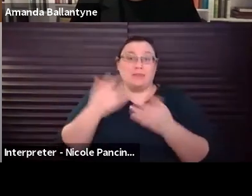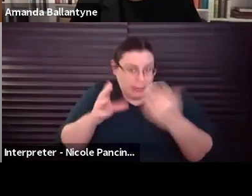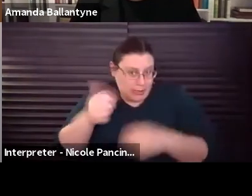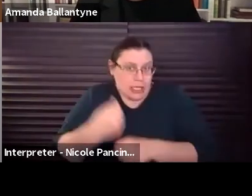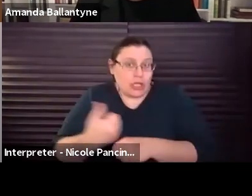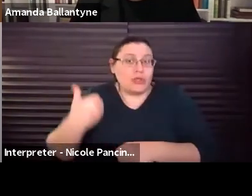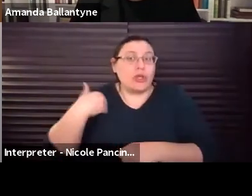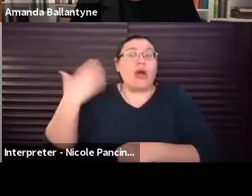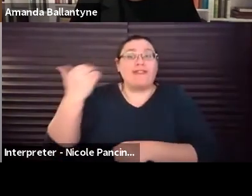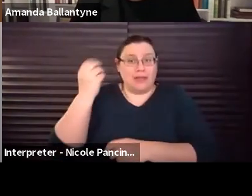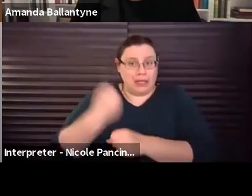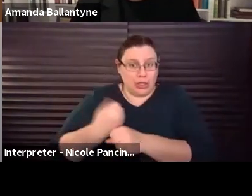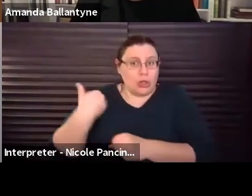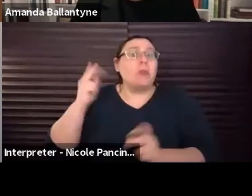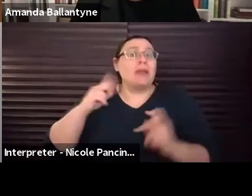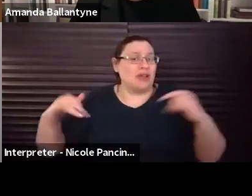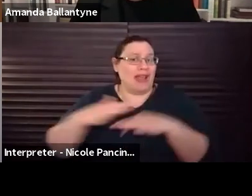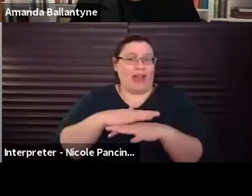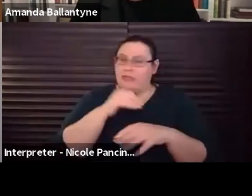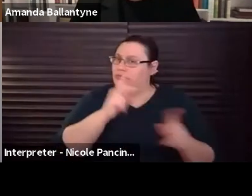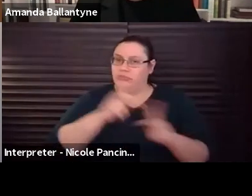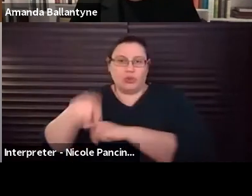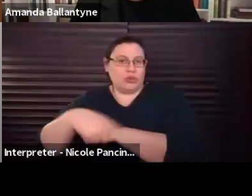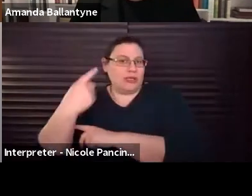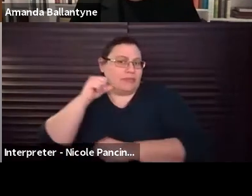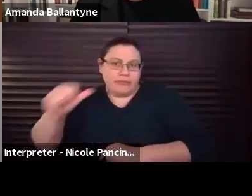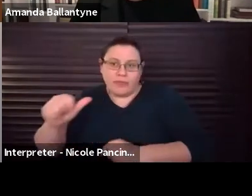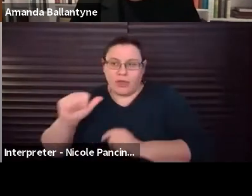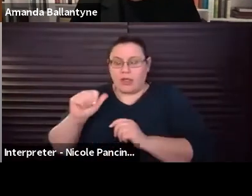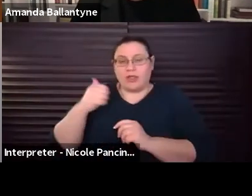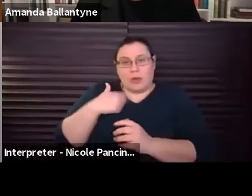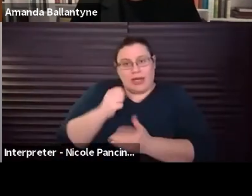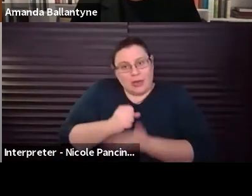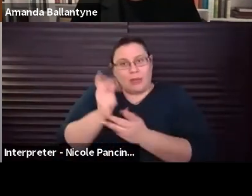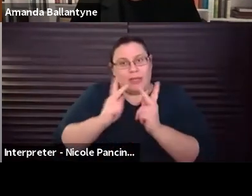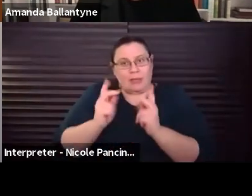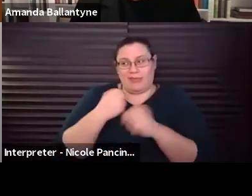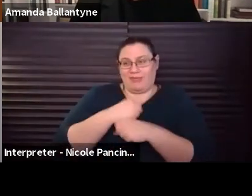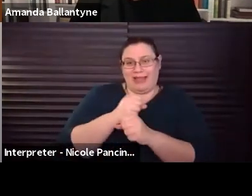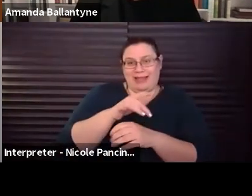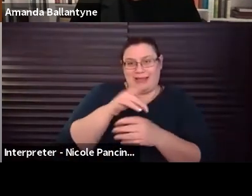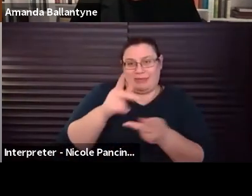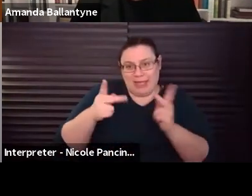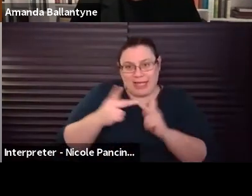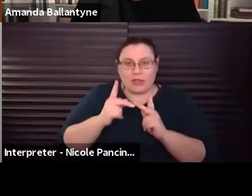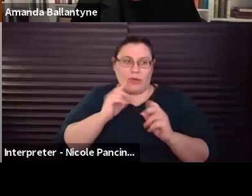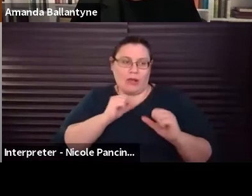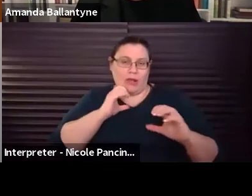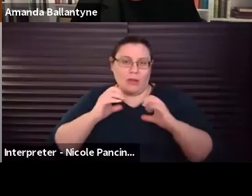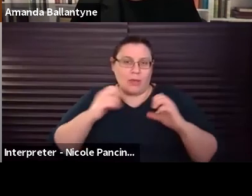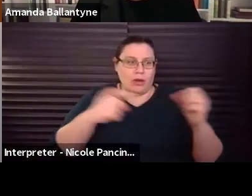for people to gather, then we start to help people create spaces where they can communicate with one another